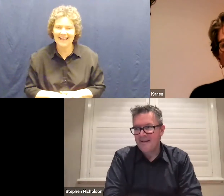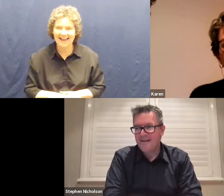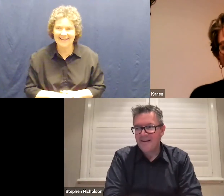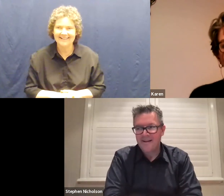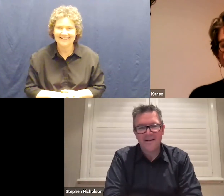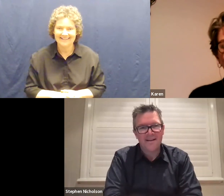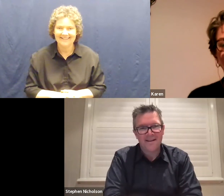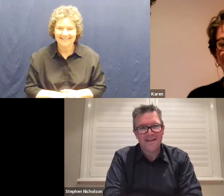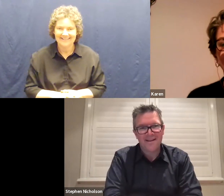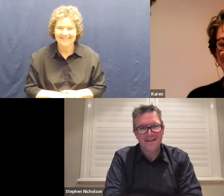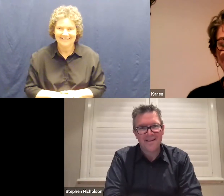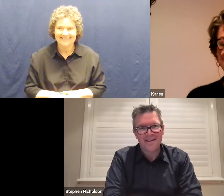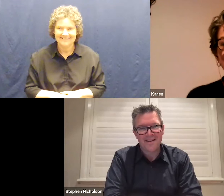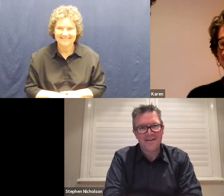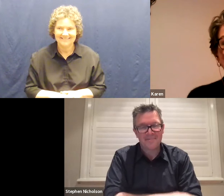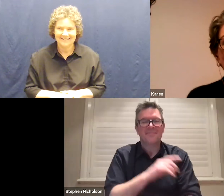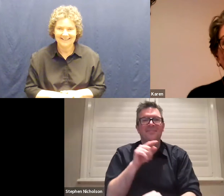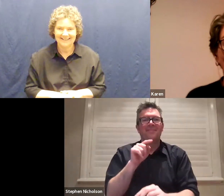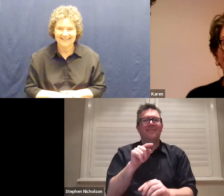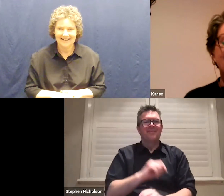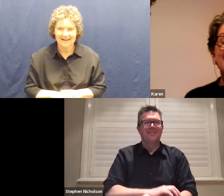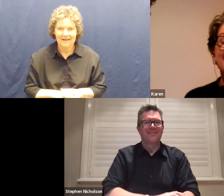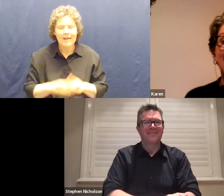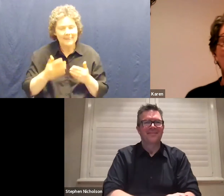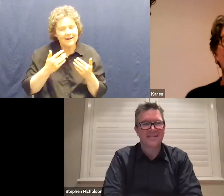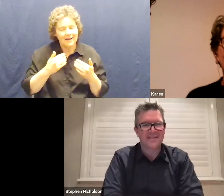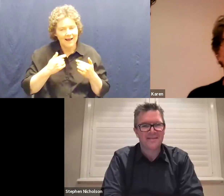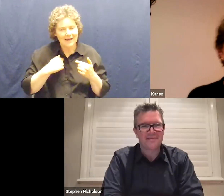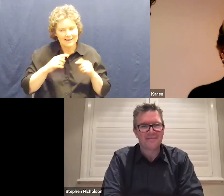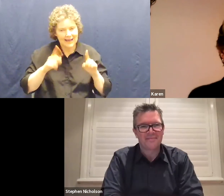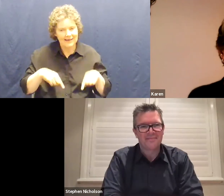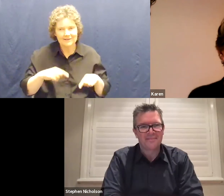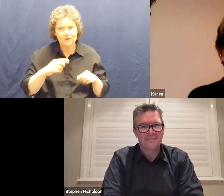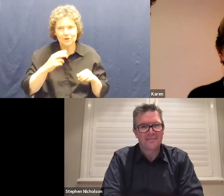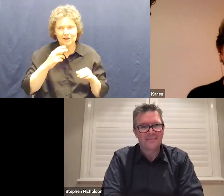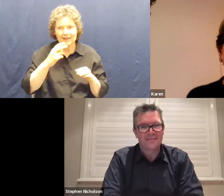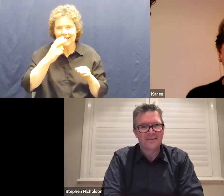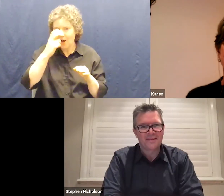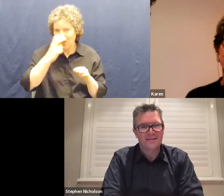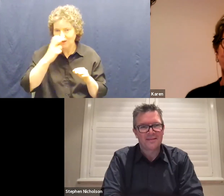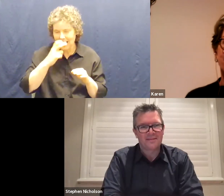Right, okay. But as I got older and reflected back,